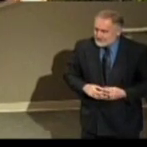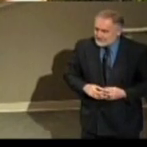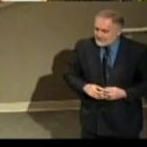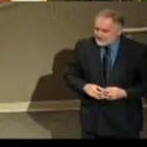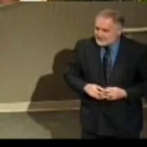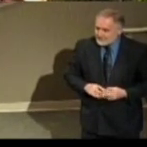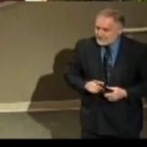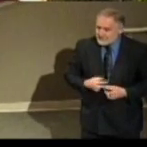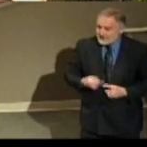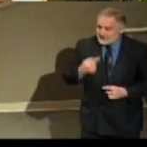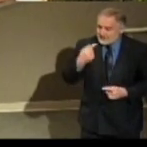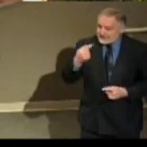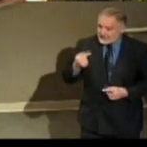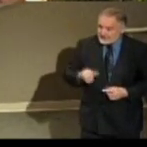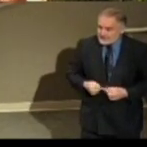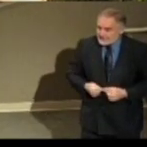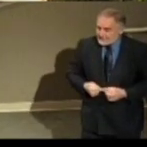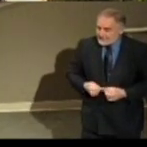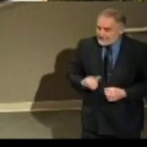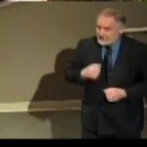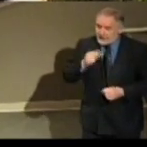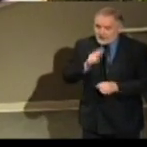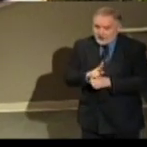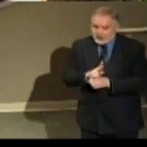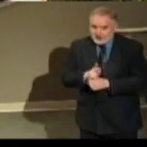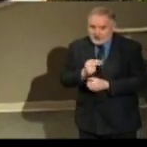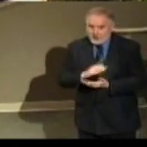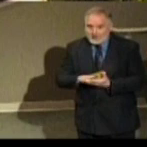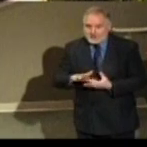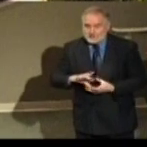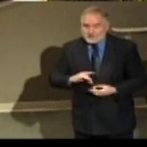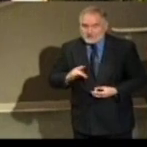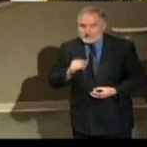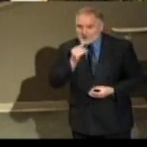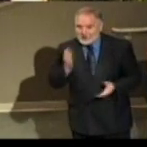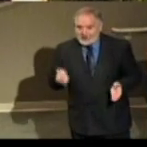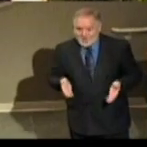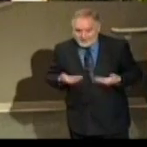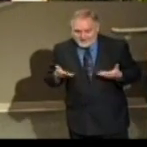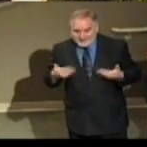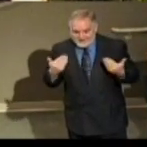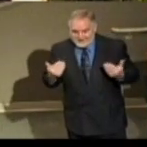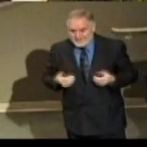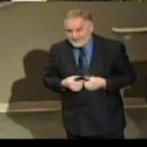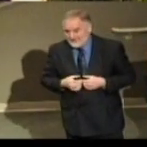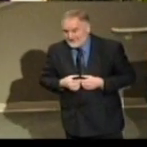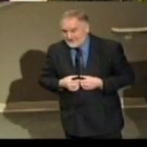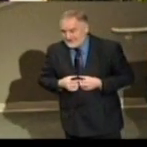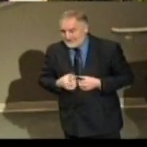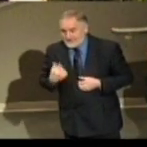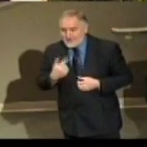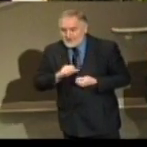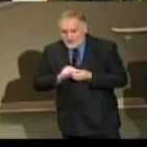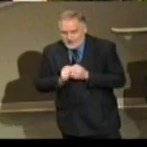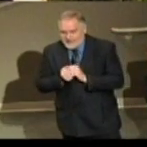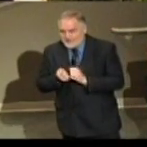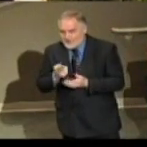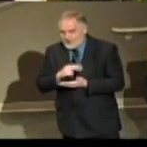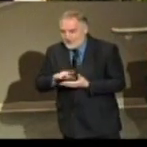And boy, then he said, I promise you the Holy Spirit's not happy. We're grieving